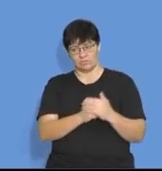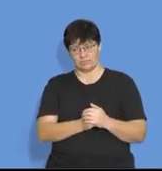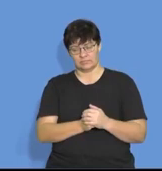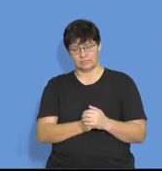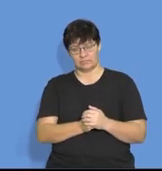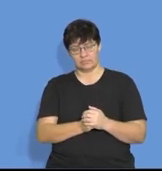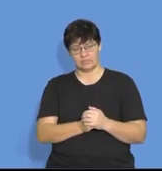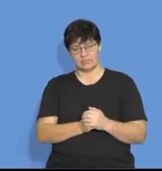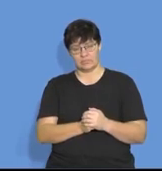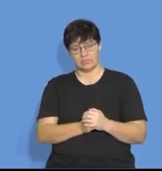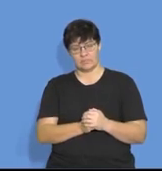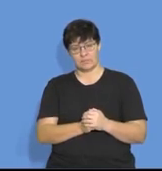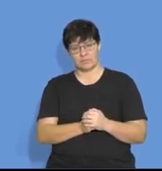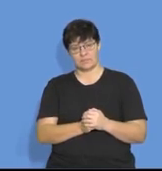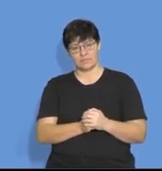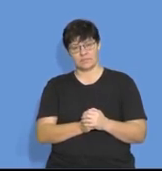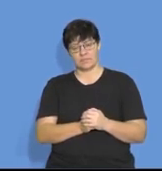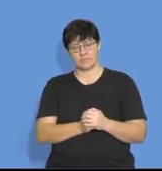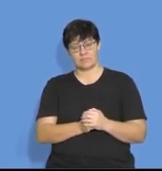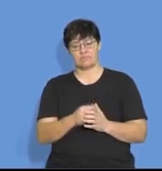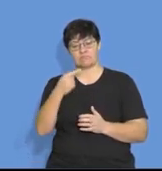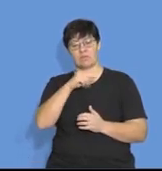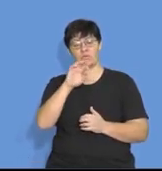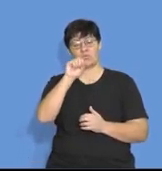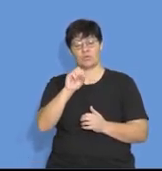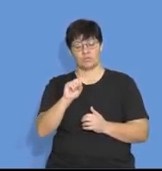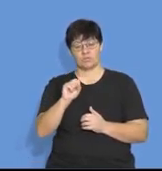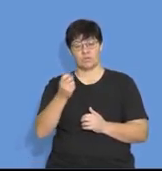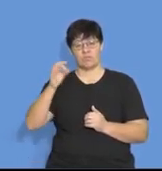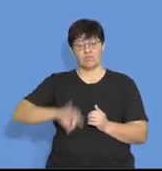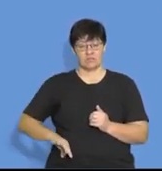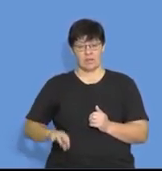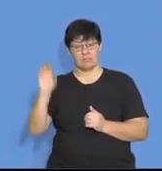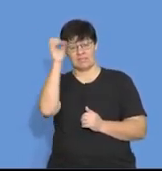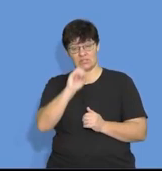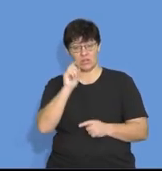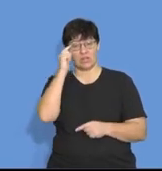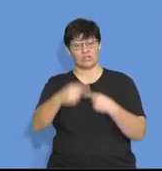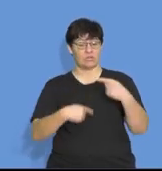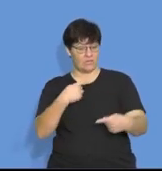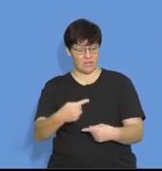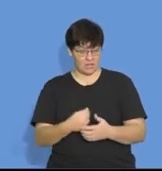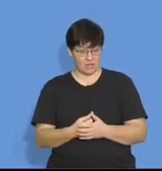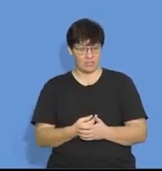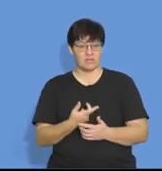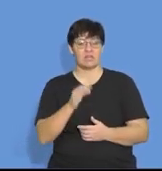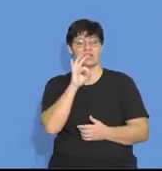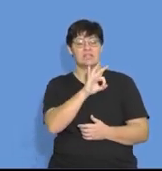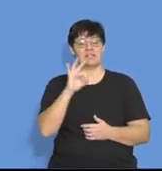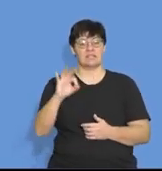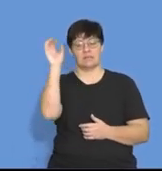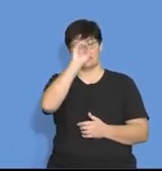you can see that your gross profit percentage on turnover is given to you as 33%,